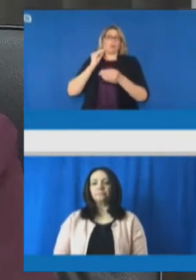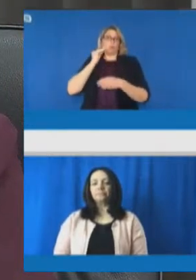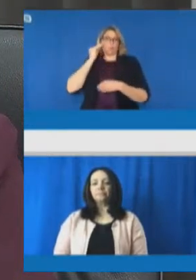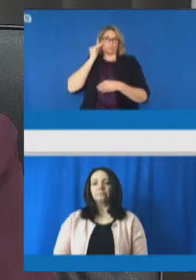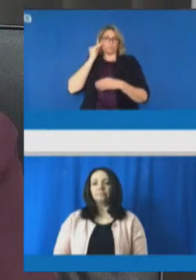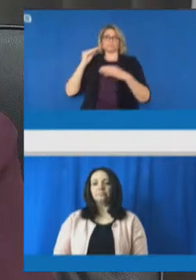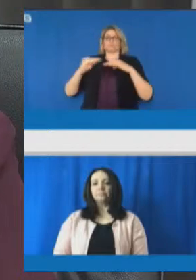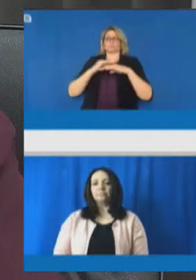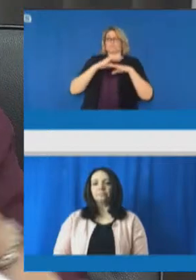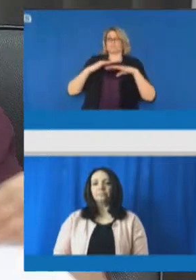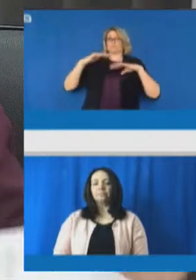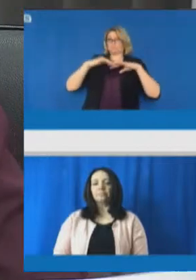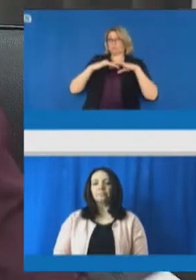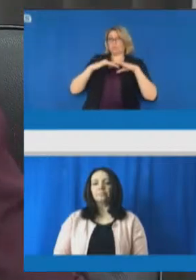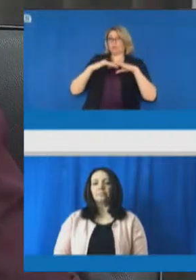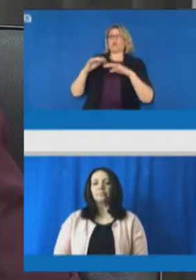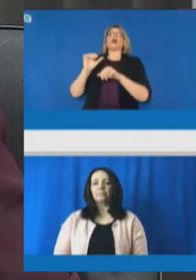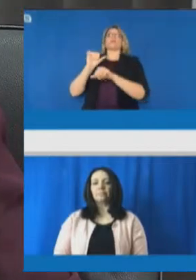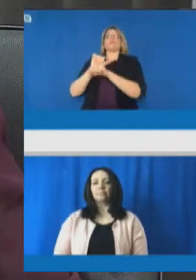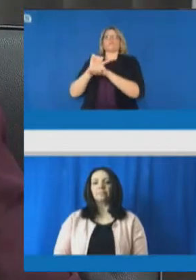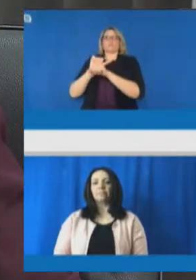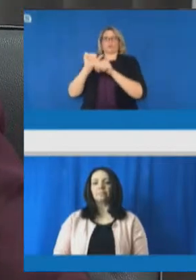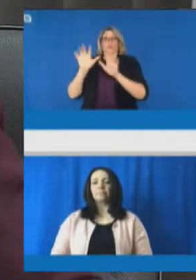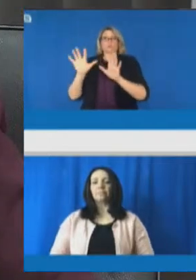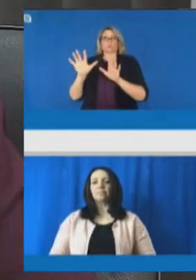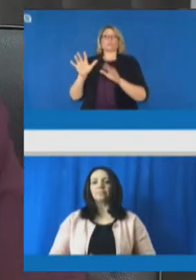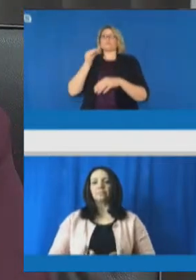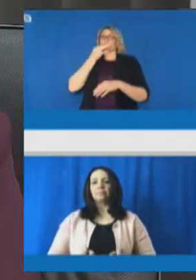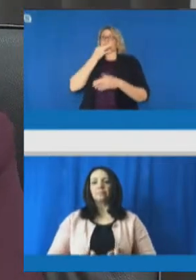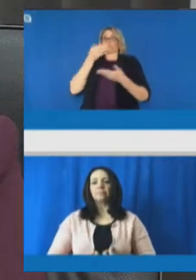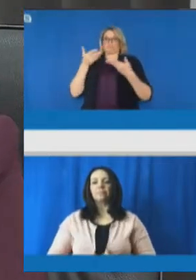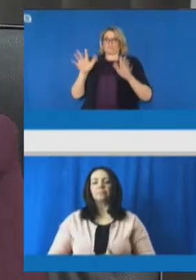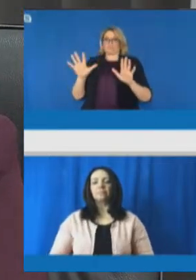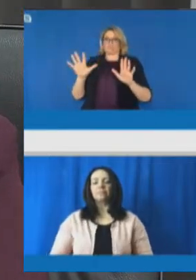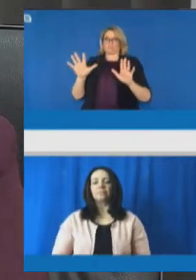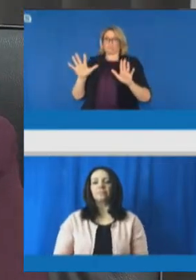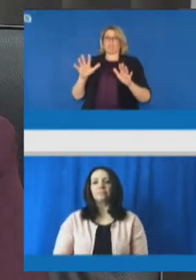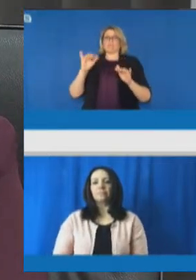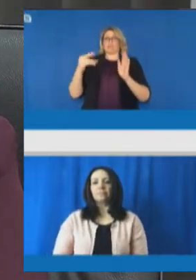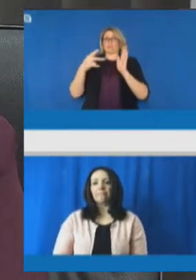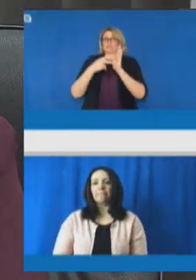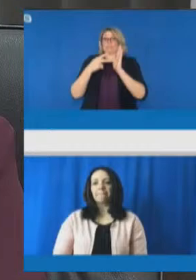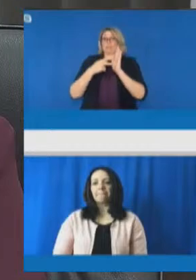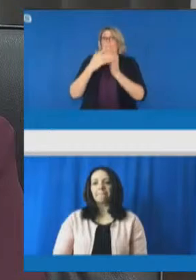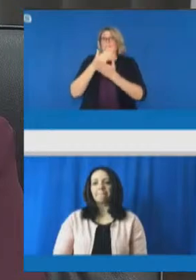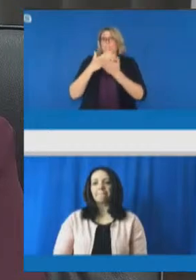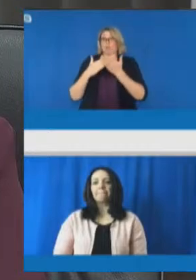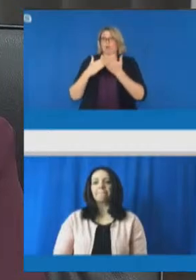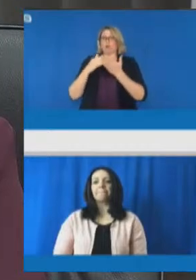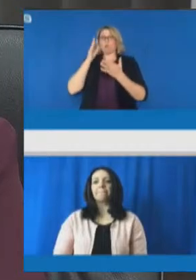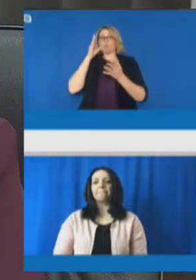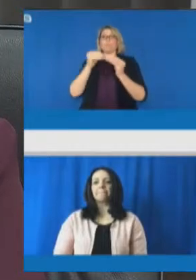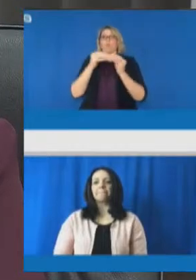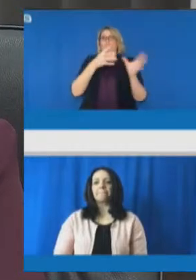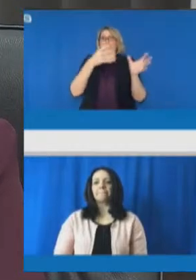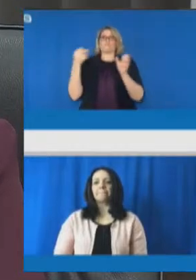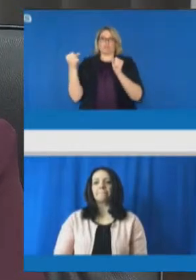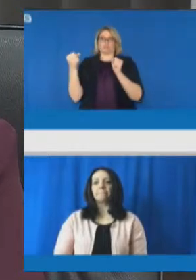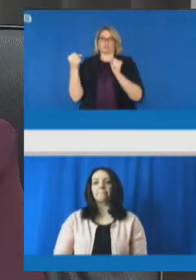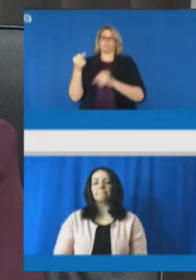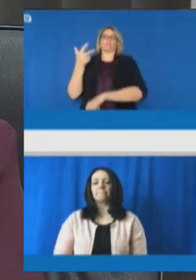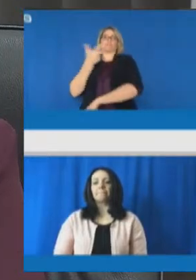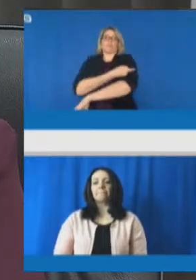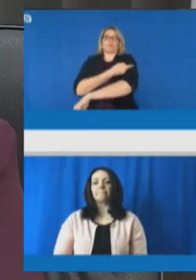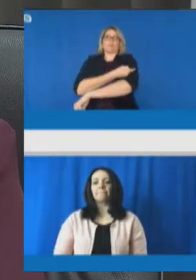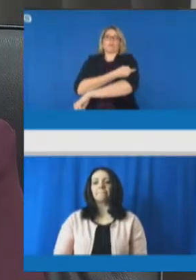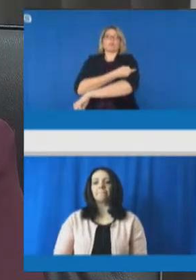New Brunswickers much more quickly. The All-Party Cabinet Committee on COVID-19 and Cabinet has approved